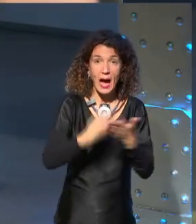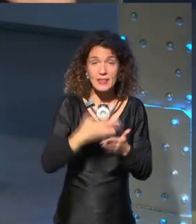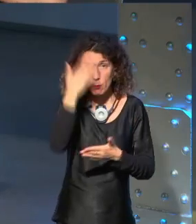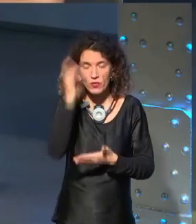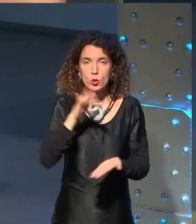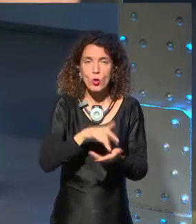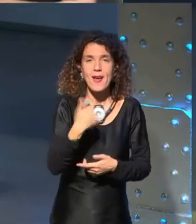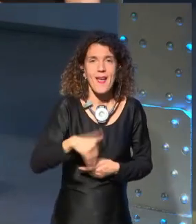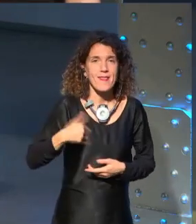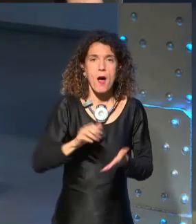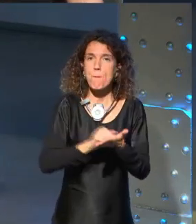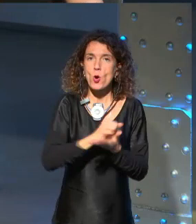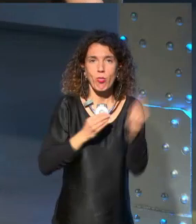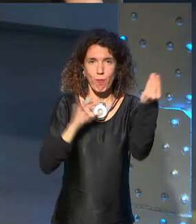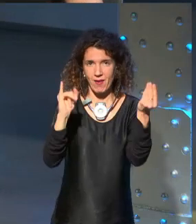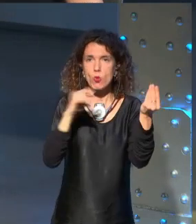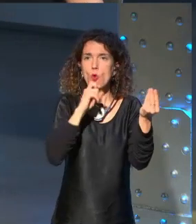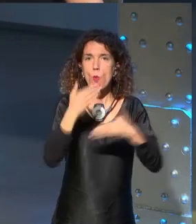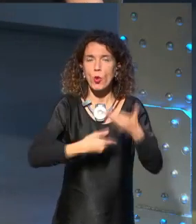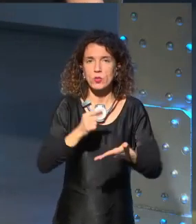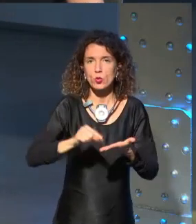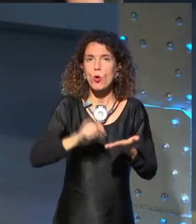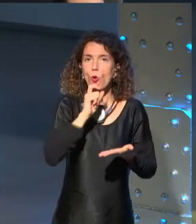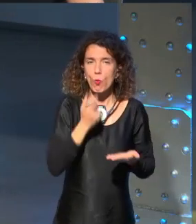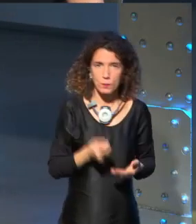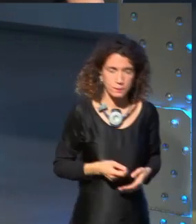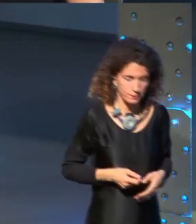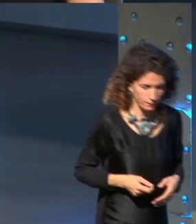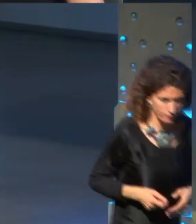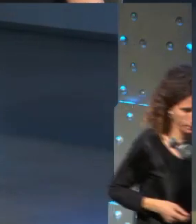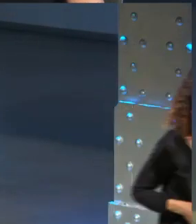and how is that process until you say, well, I have this manuscript?